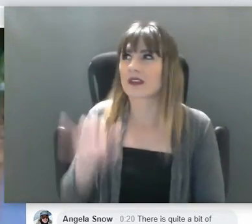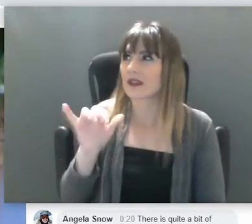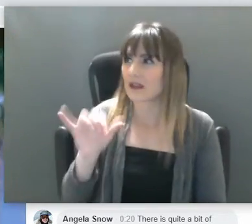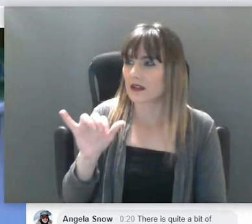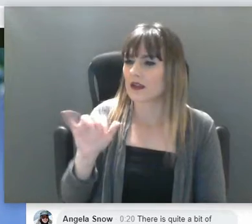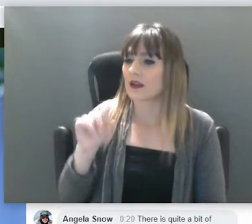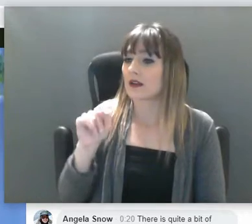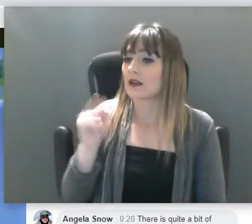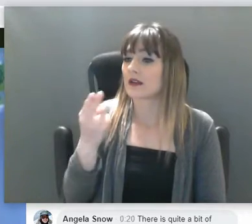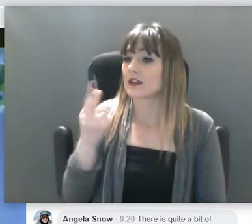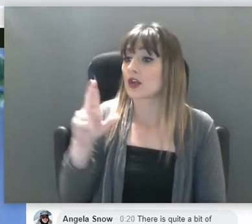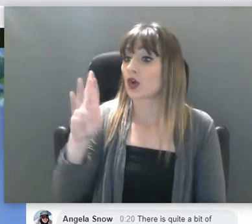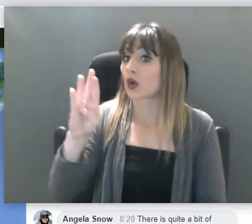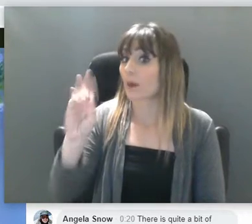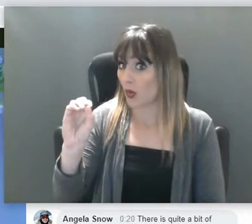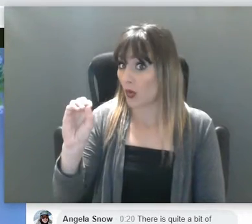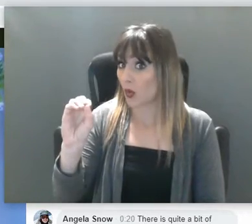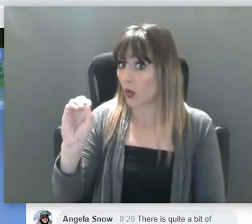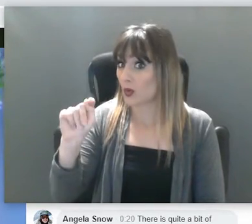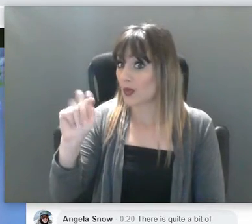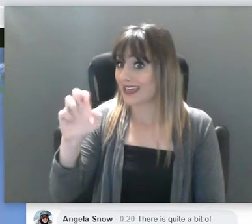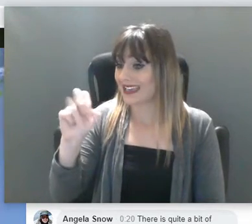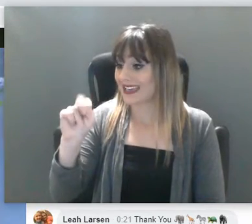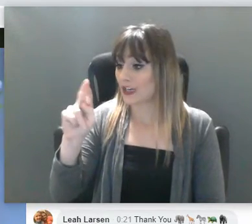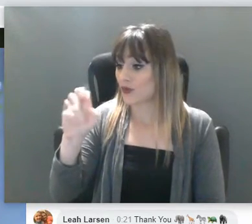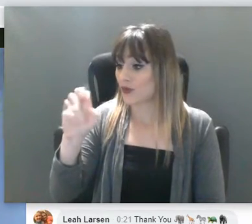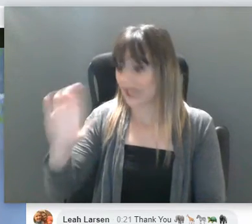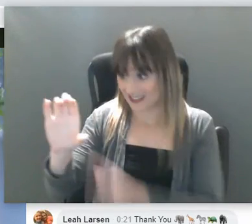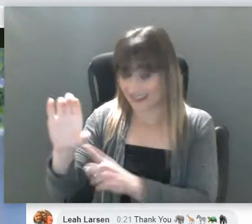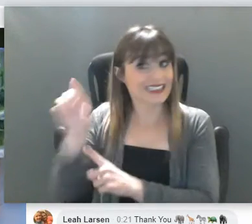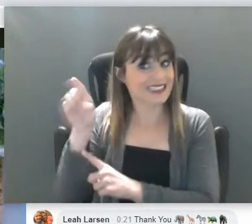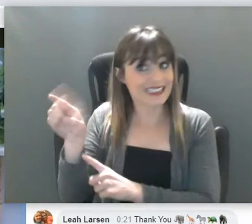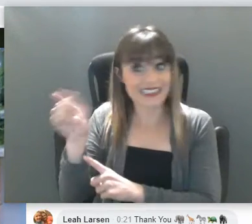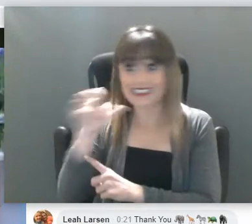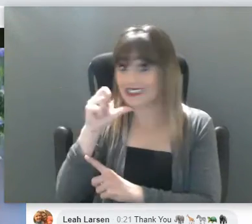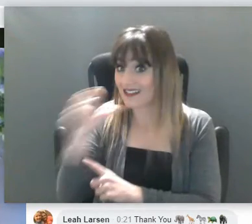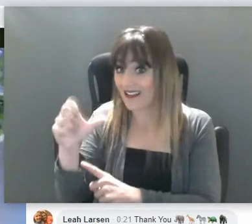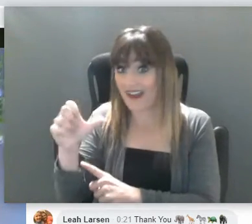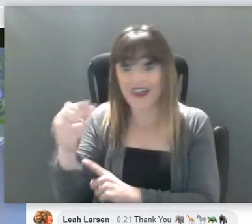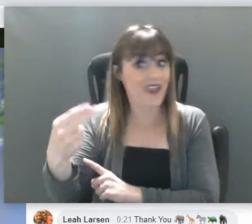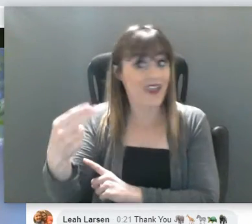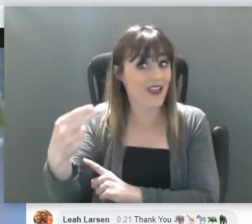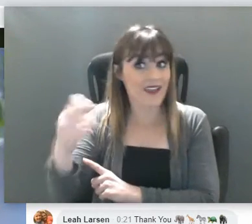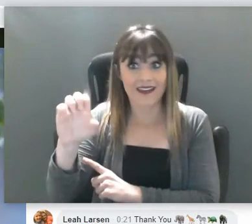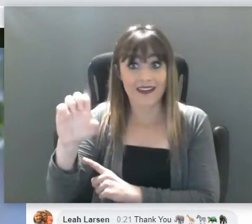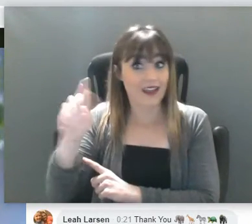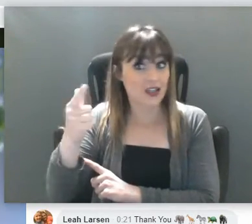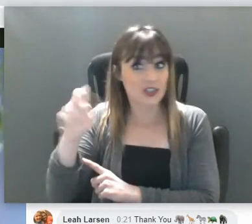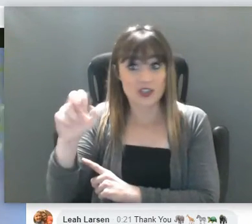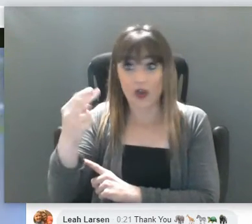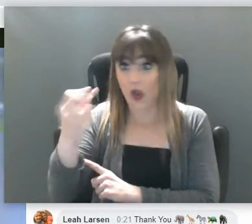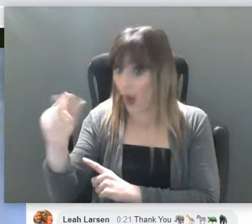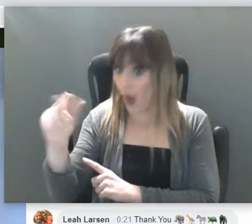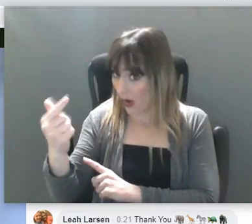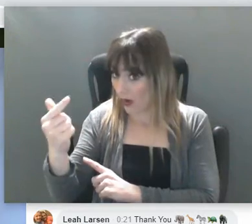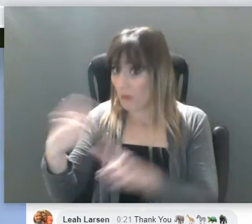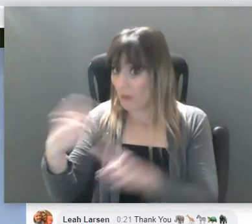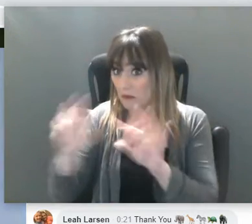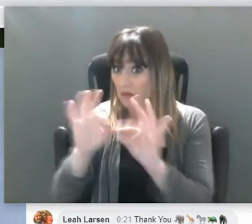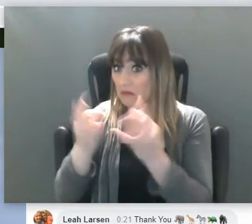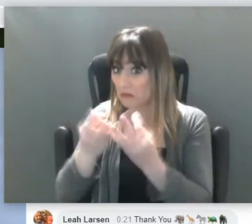rec, not hedgehog, but nope. Related to. Related to moles and shrews, so not related to a hedgehog